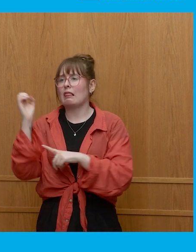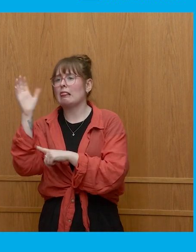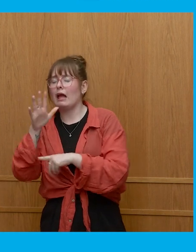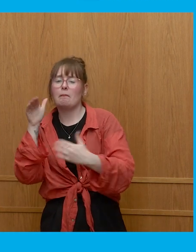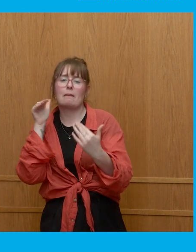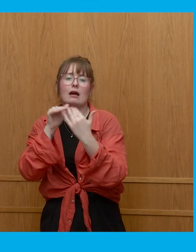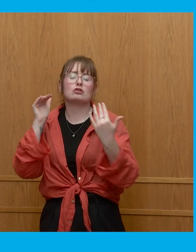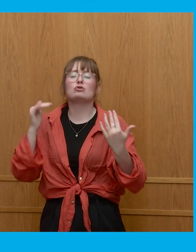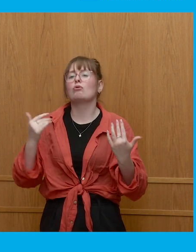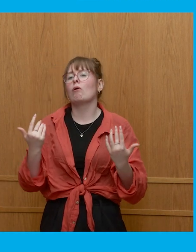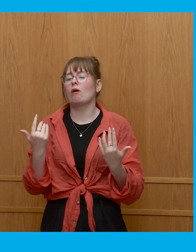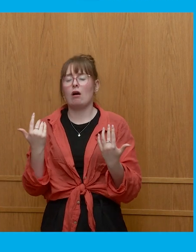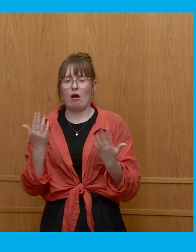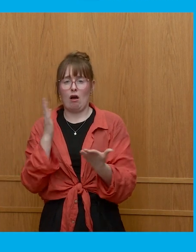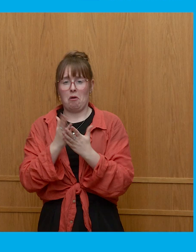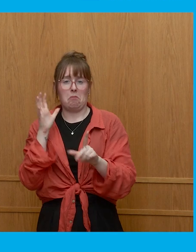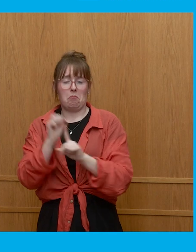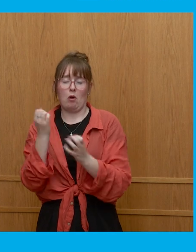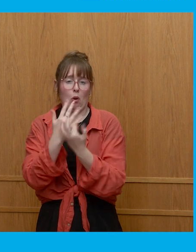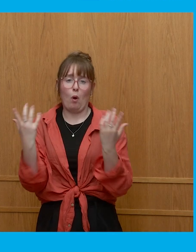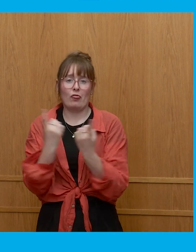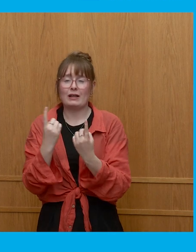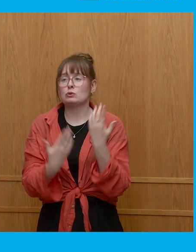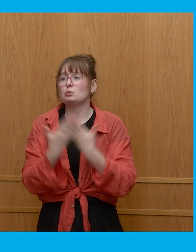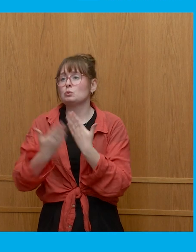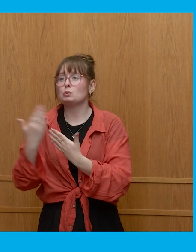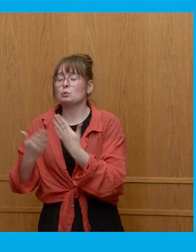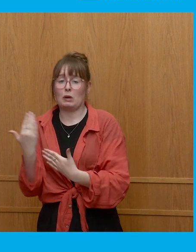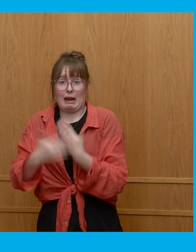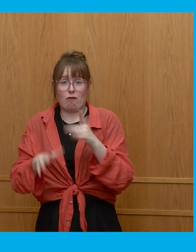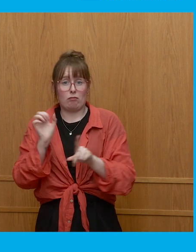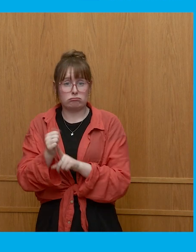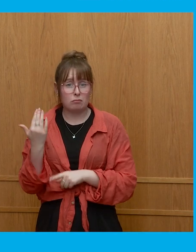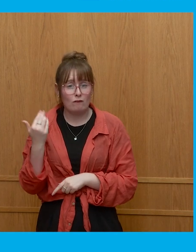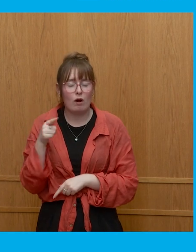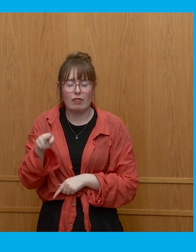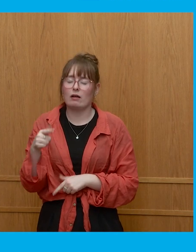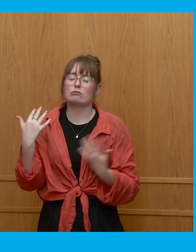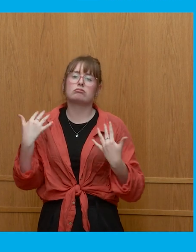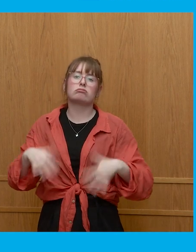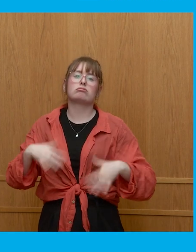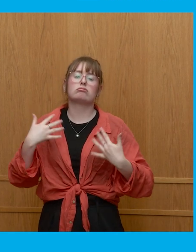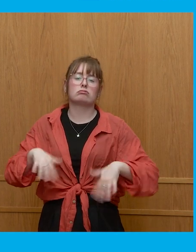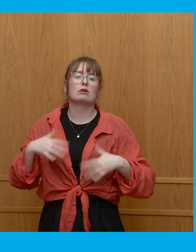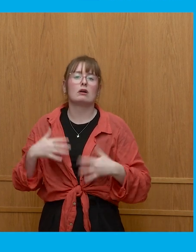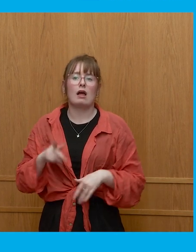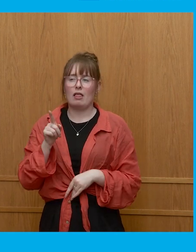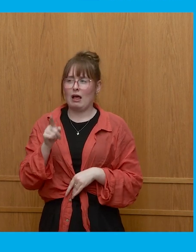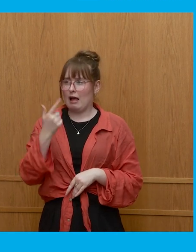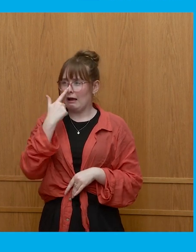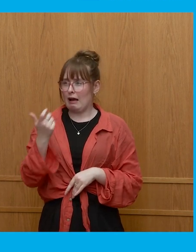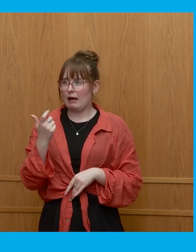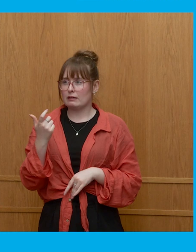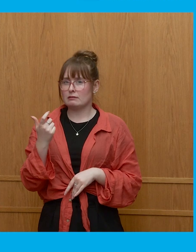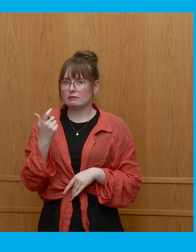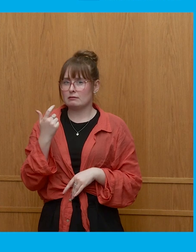or a piece of wood or media. It doesn't matter. And I think that this is incredible. So if that can then percolate through to the people